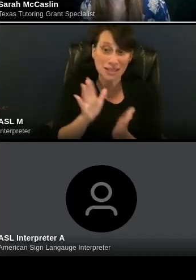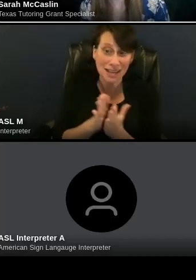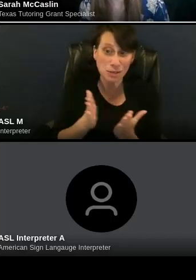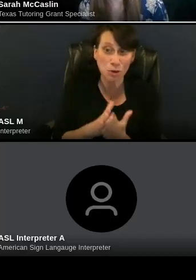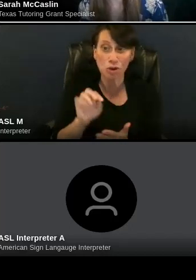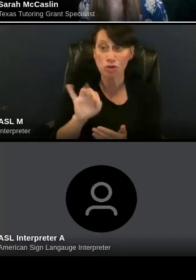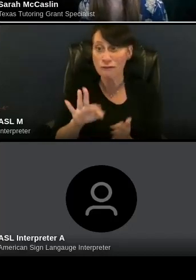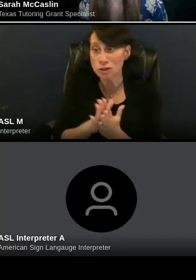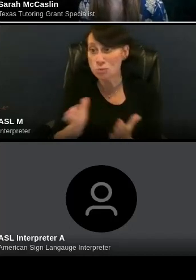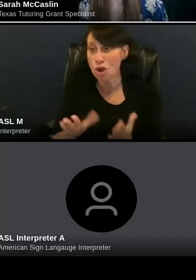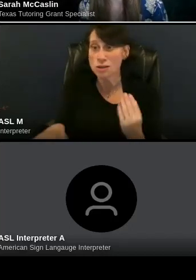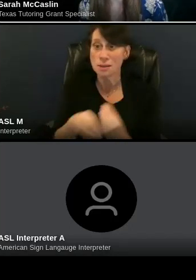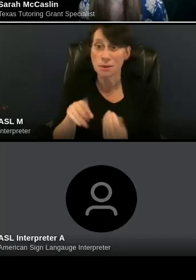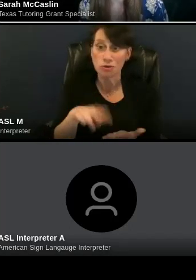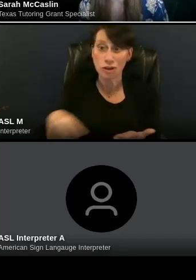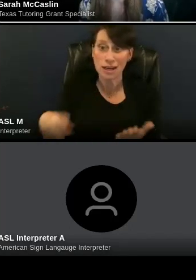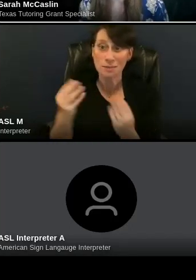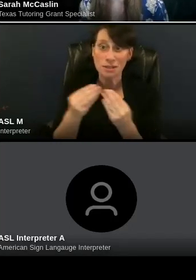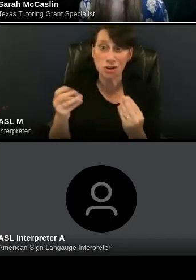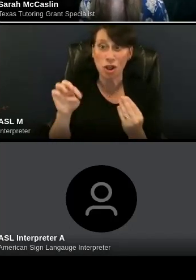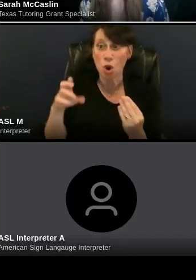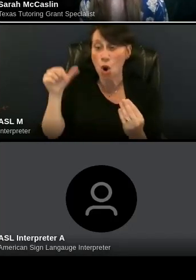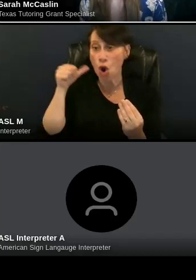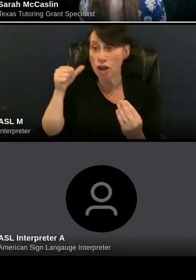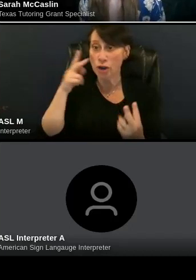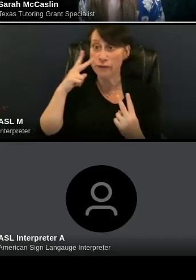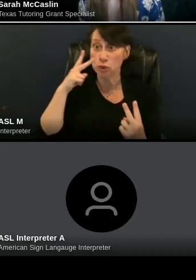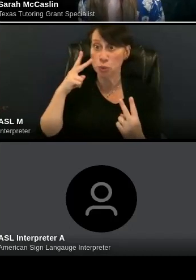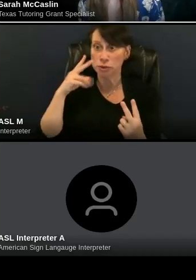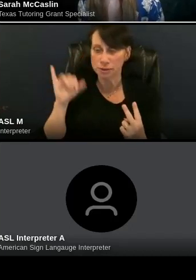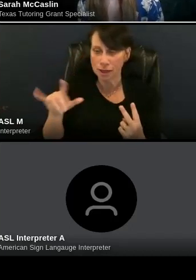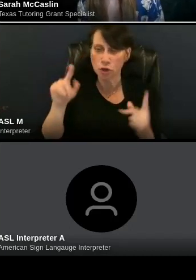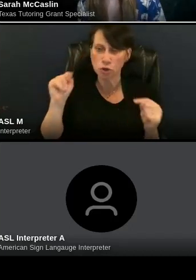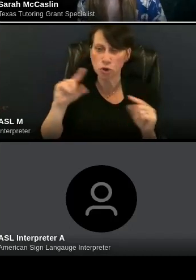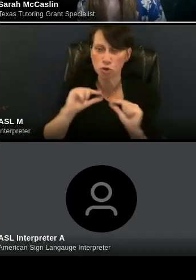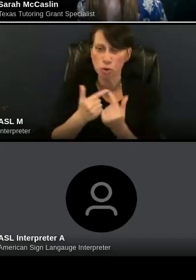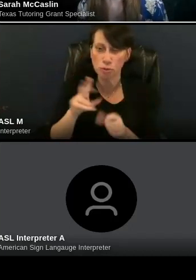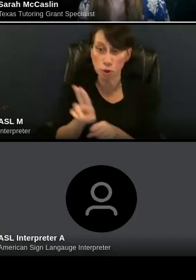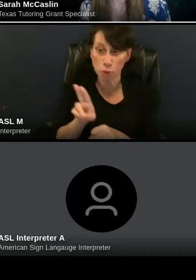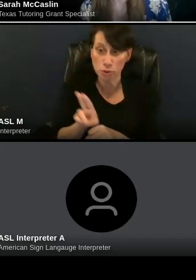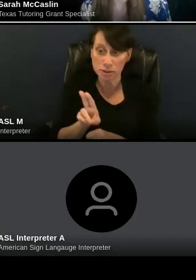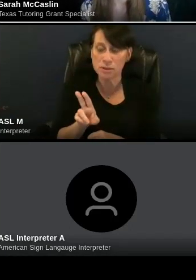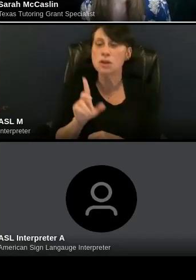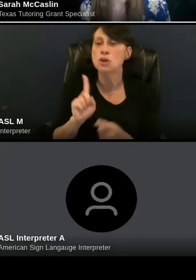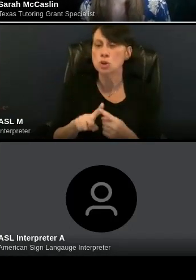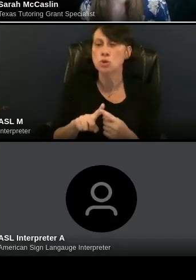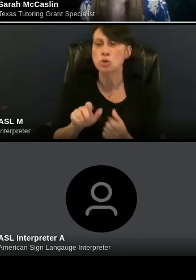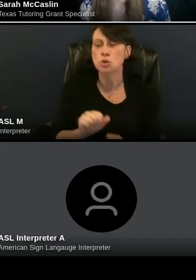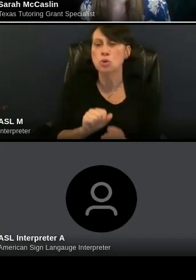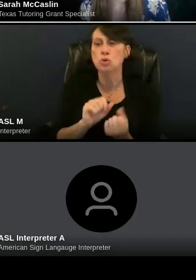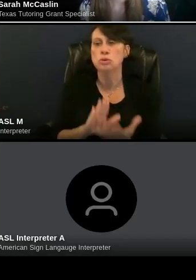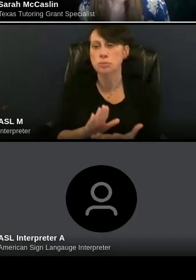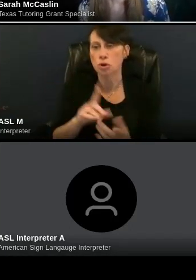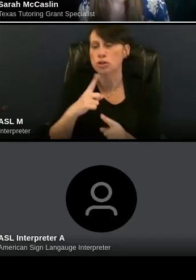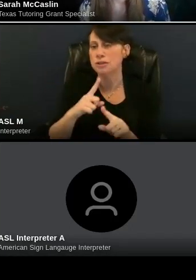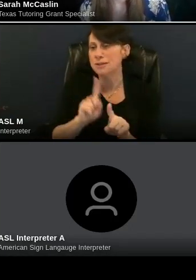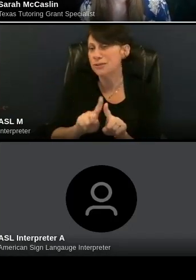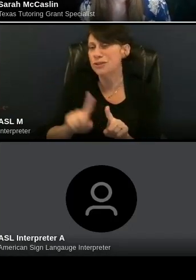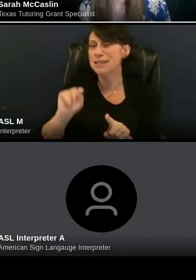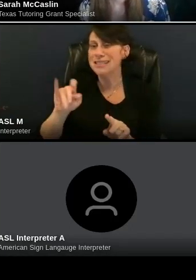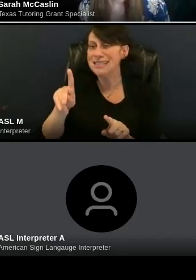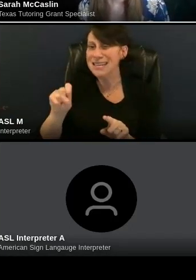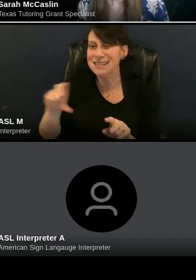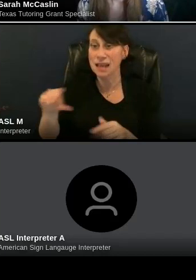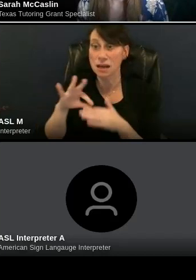reference books, supplemental reading materials, or audio visuals that your tutor groups are utilizing to tackle different TEKs and content, by